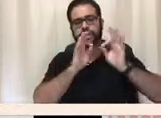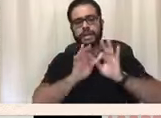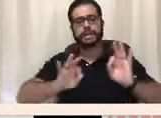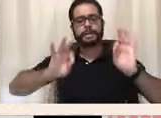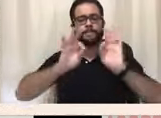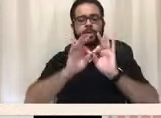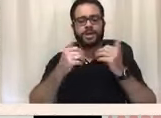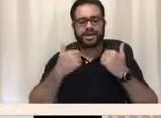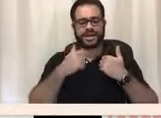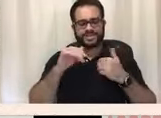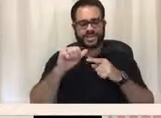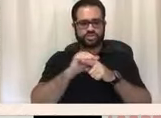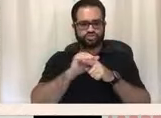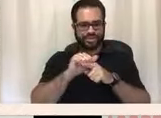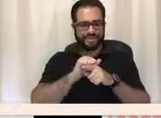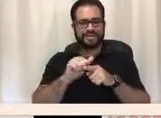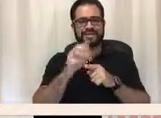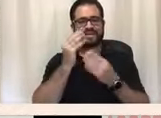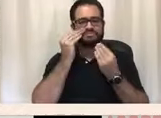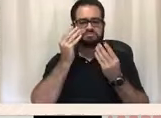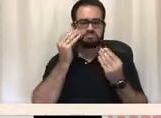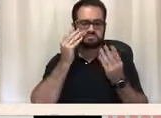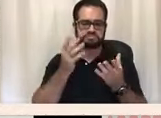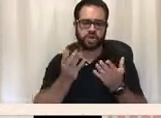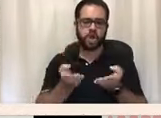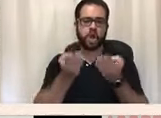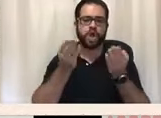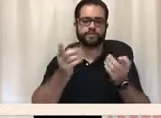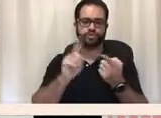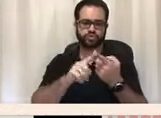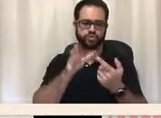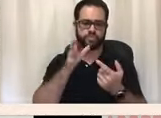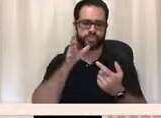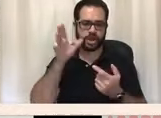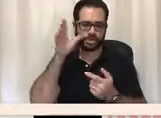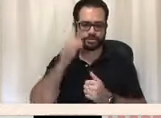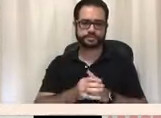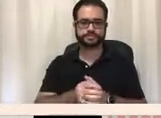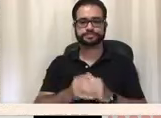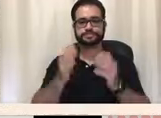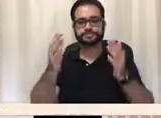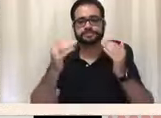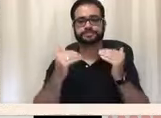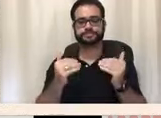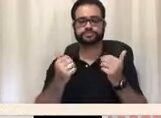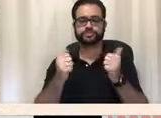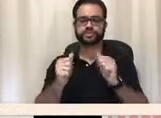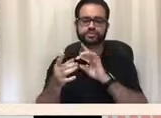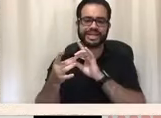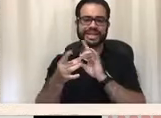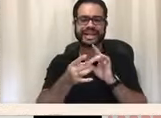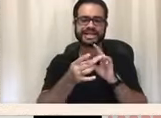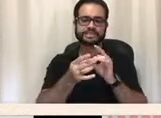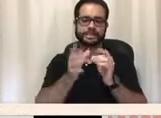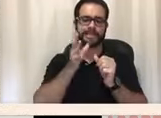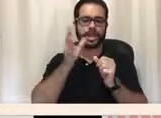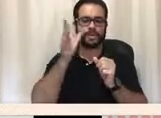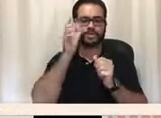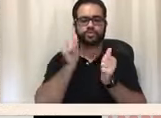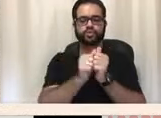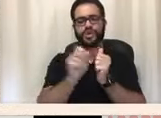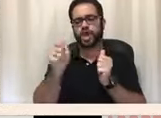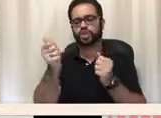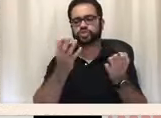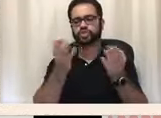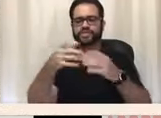up-to-date information offered to parents. Next, it's connect parents with available services outside of the school.